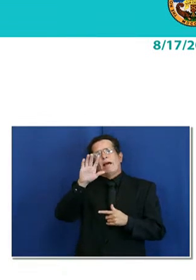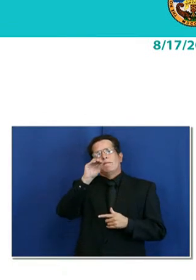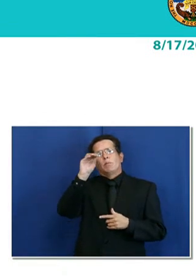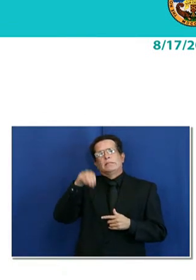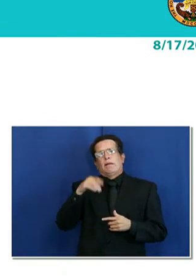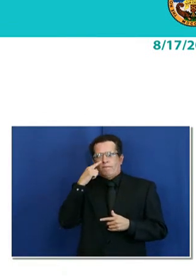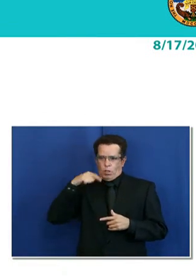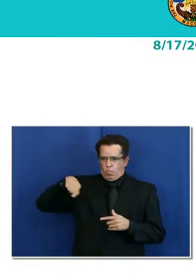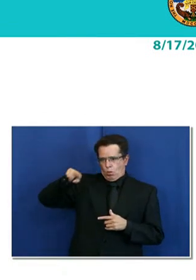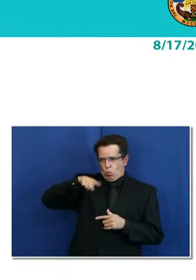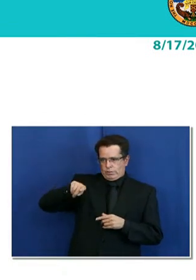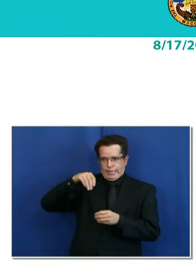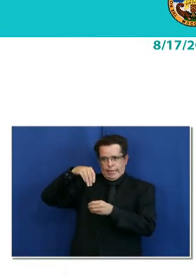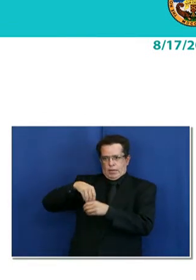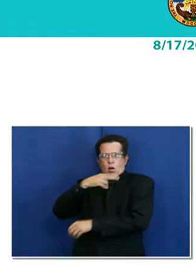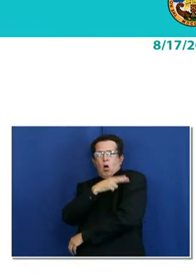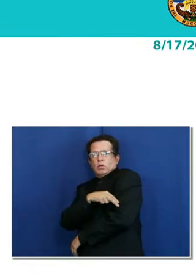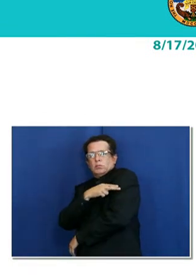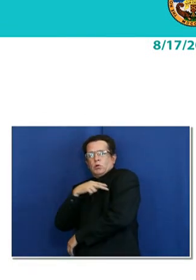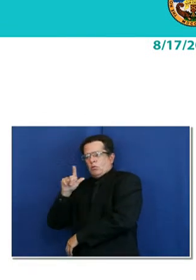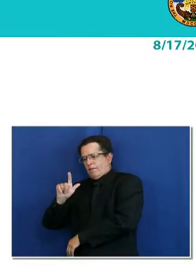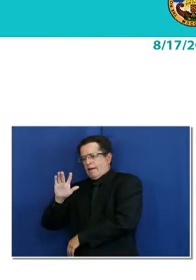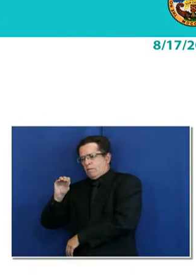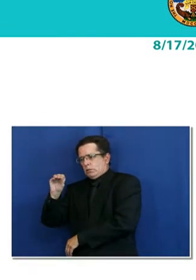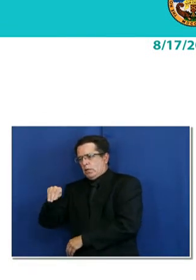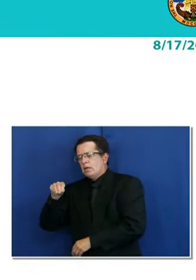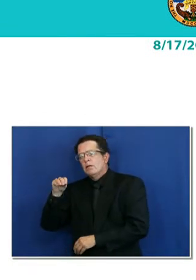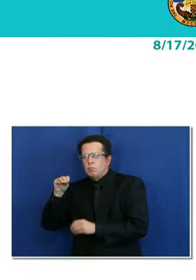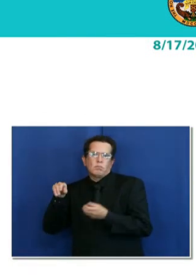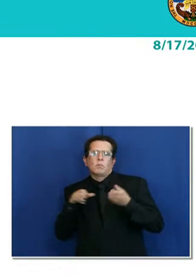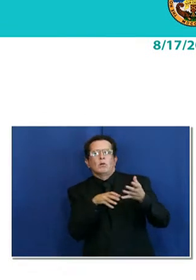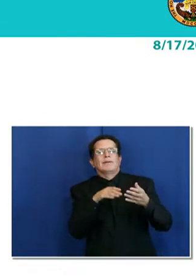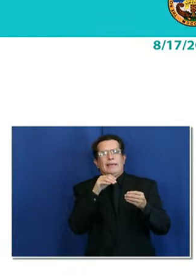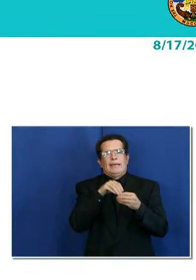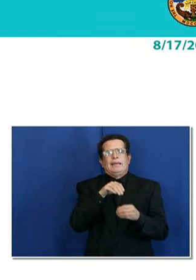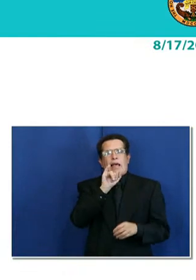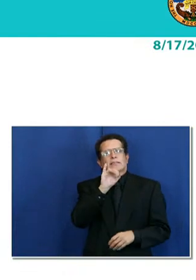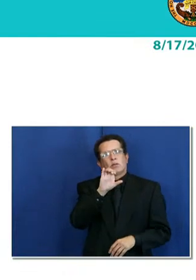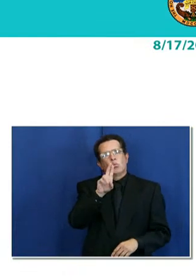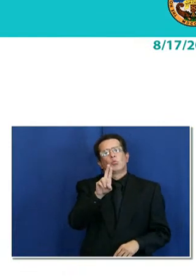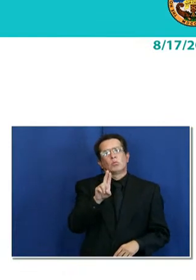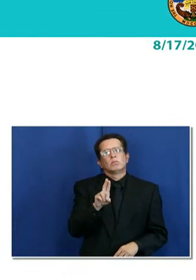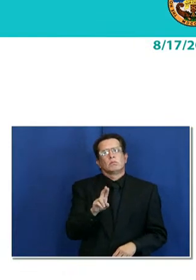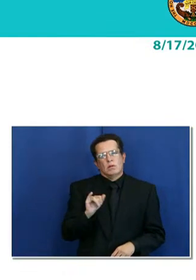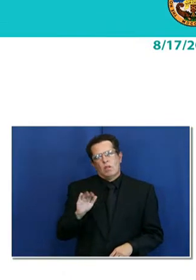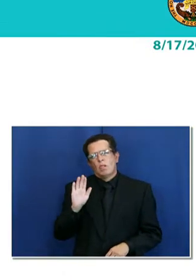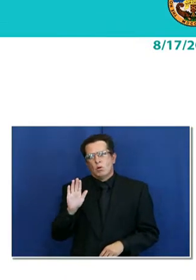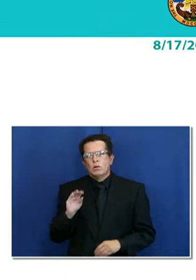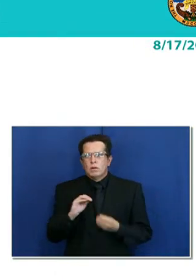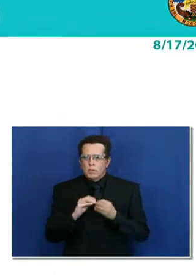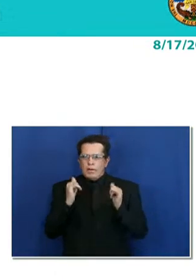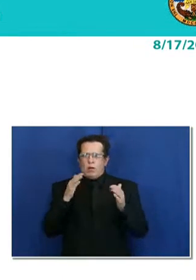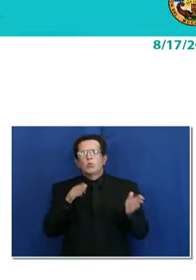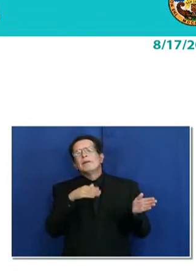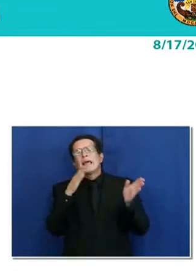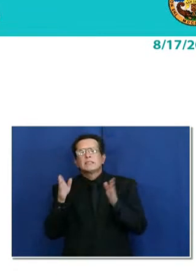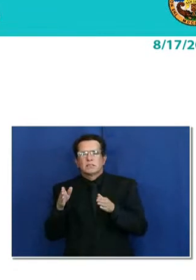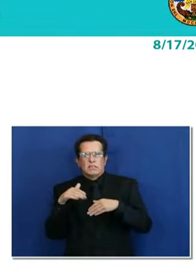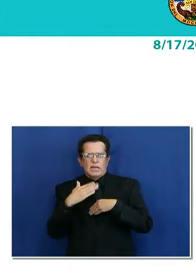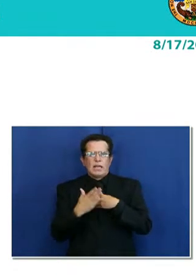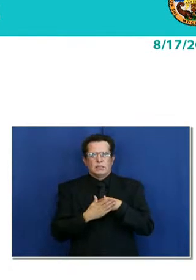of the number of those, total number of those hospitalized. Going into the next slide, as